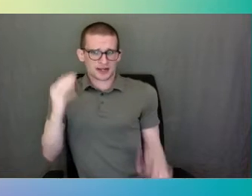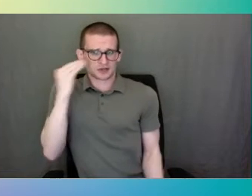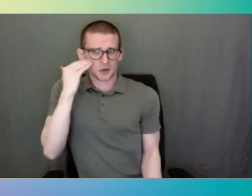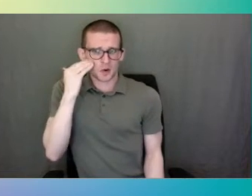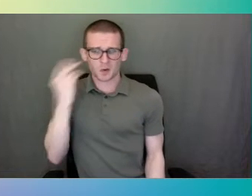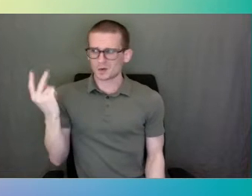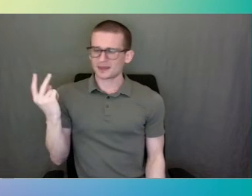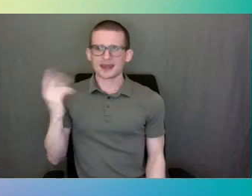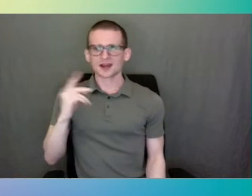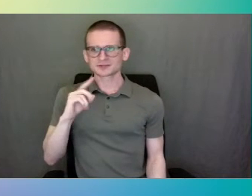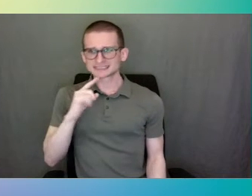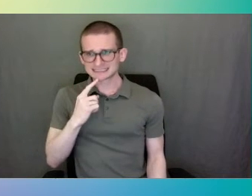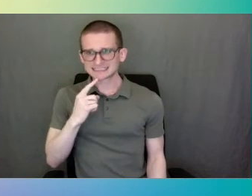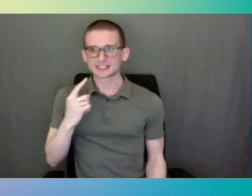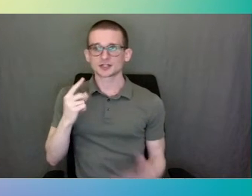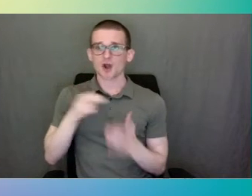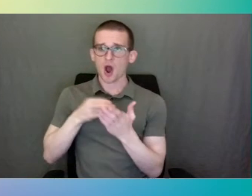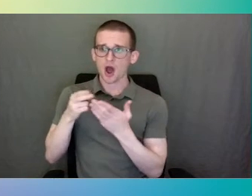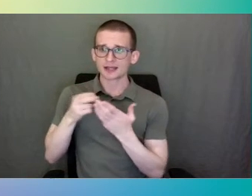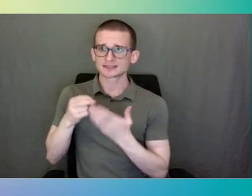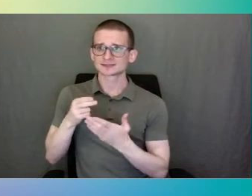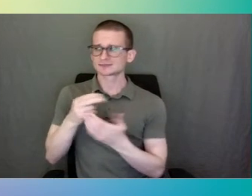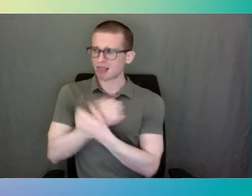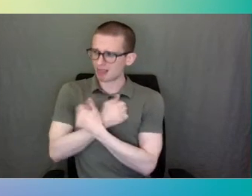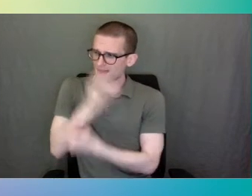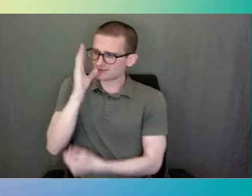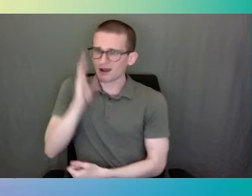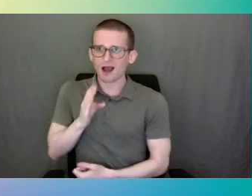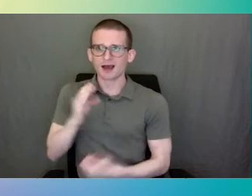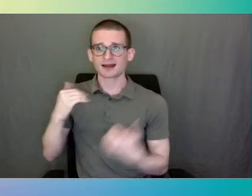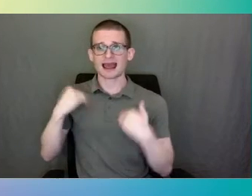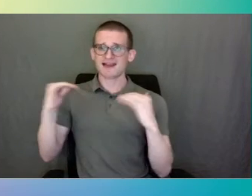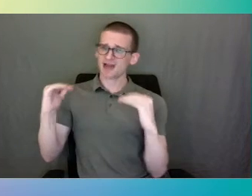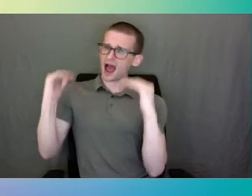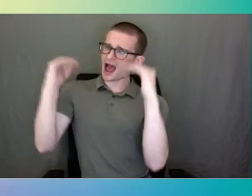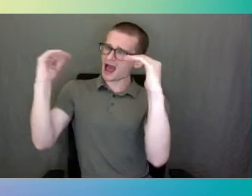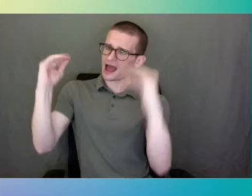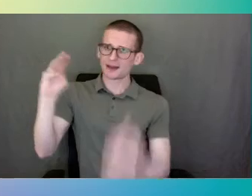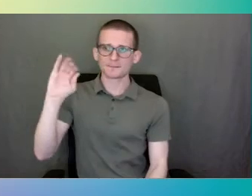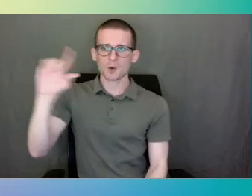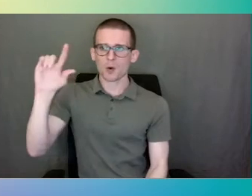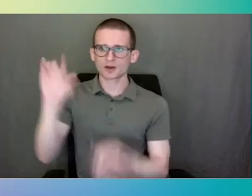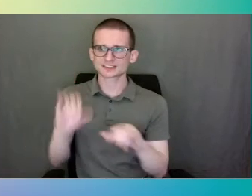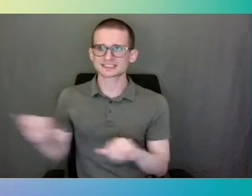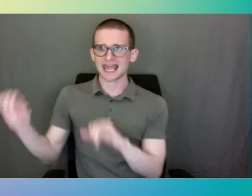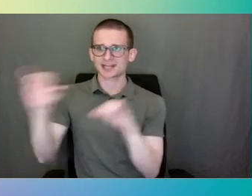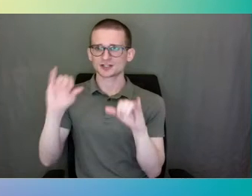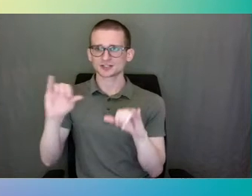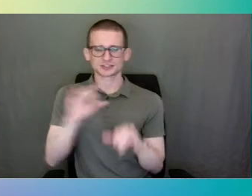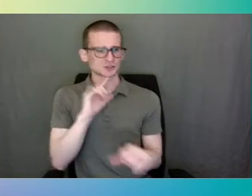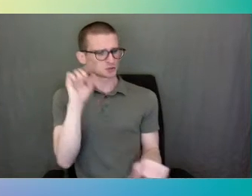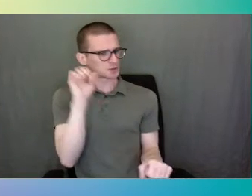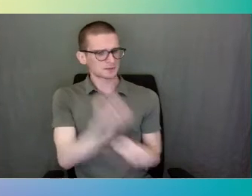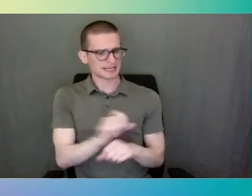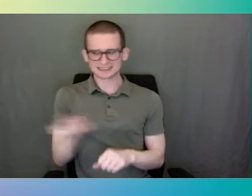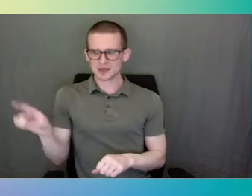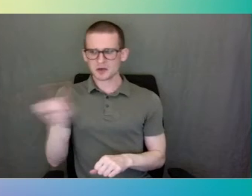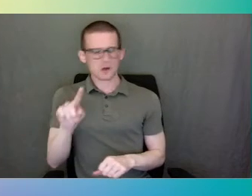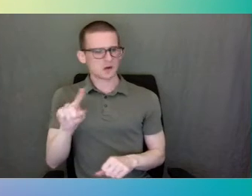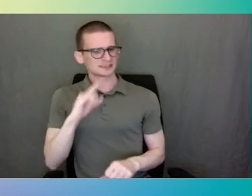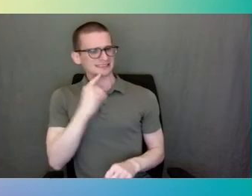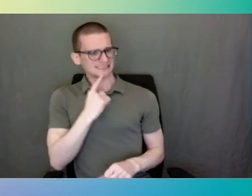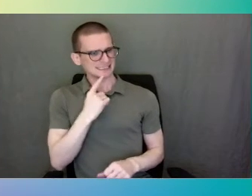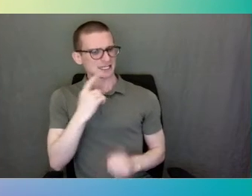honest, God-fearing, with the highest personal moral standards. And he said, surely these sincere Christian homosexuals are not